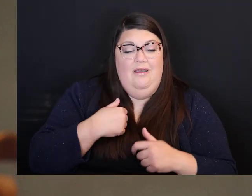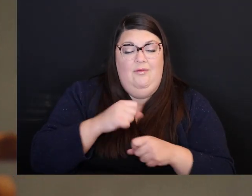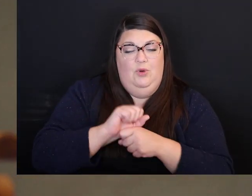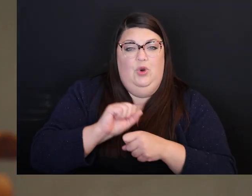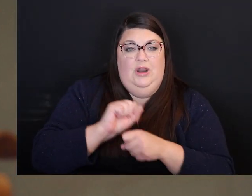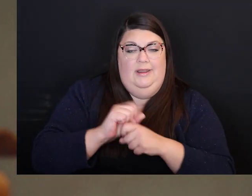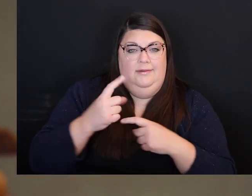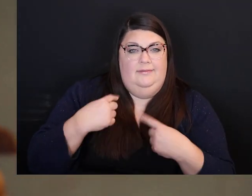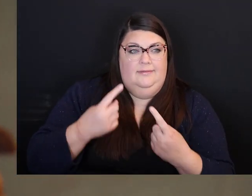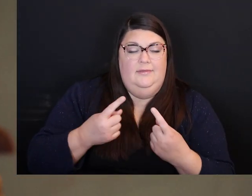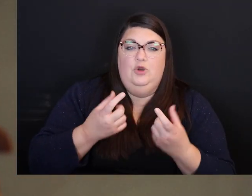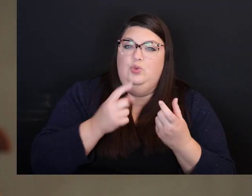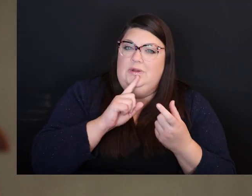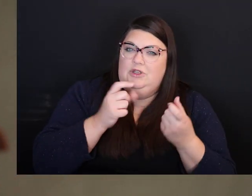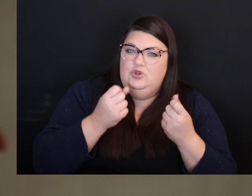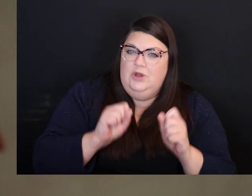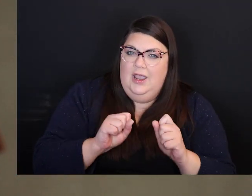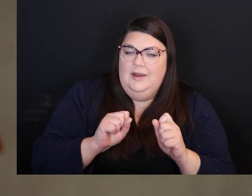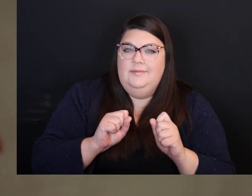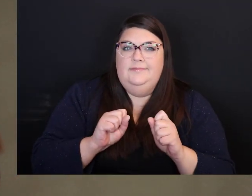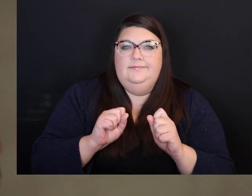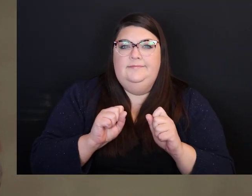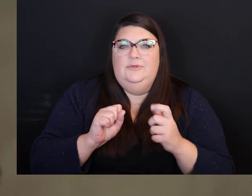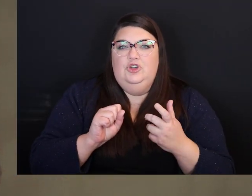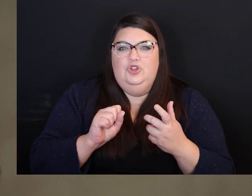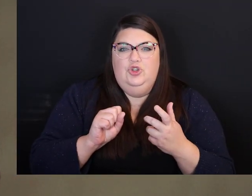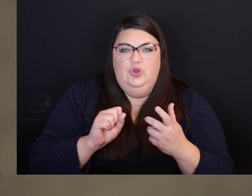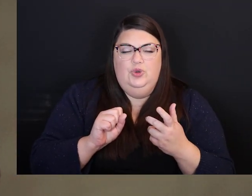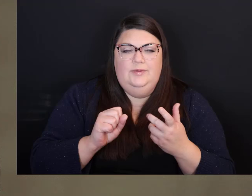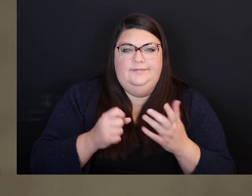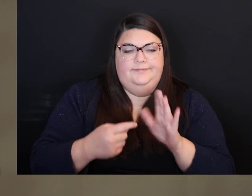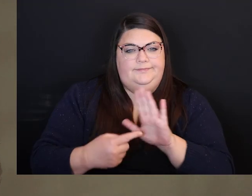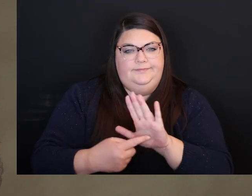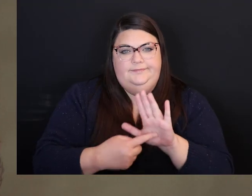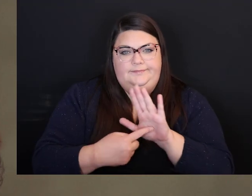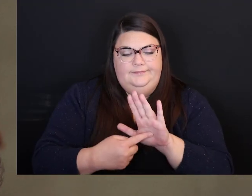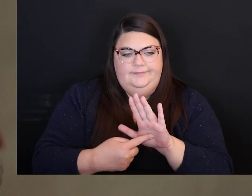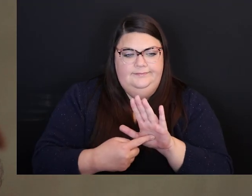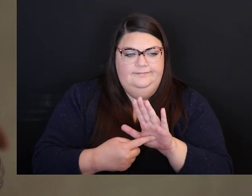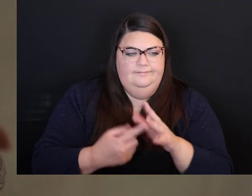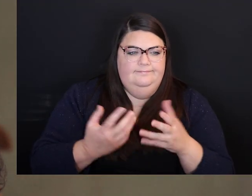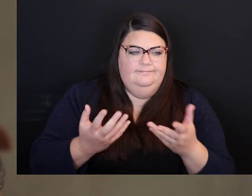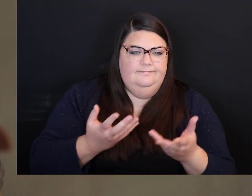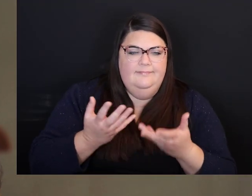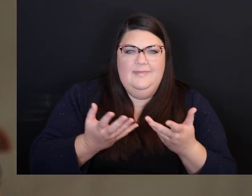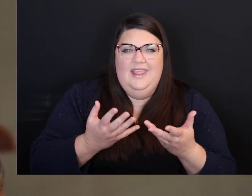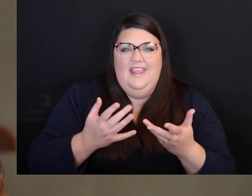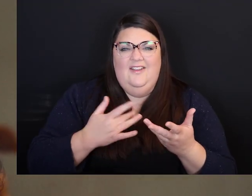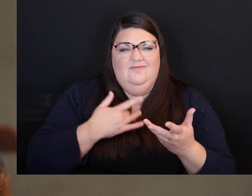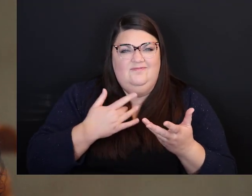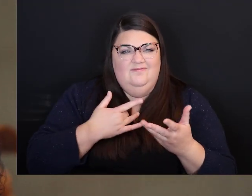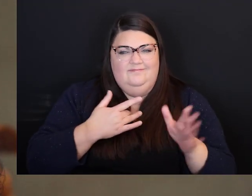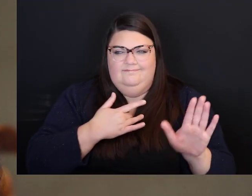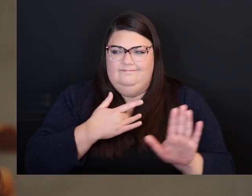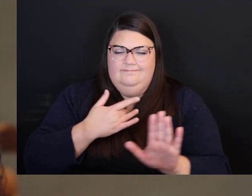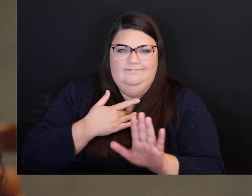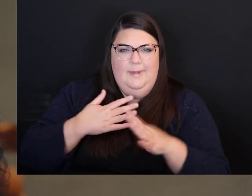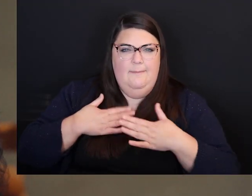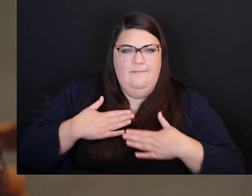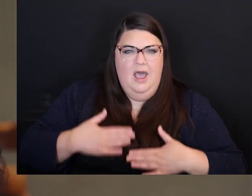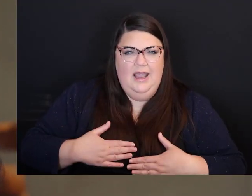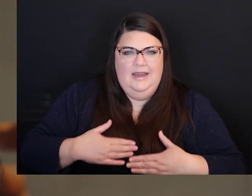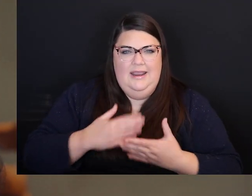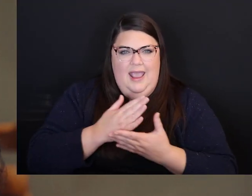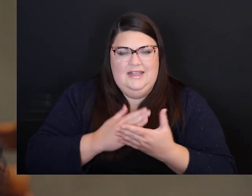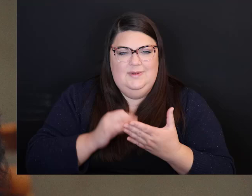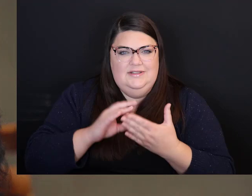been working on really trying to bring out the visceral bodily aspects